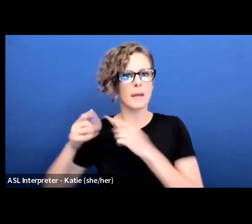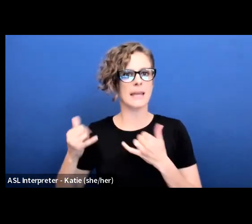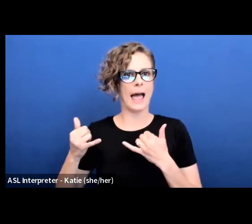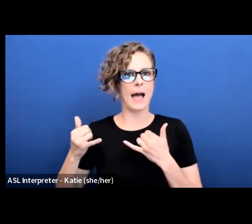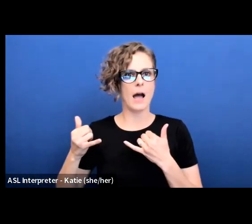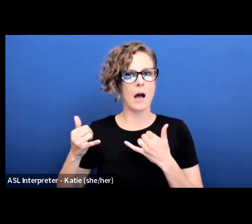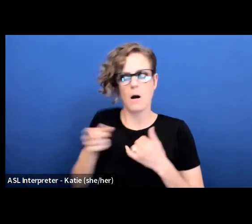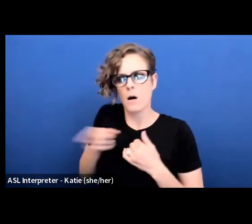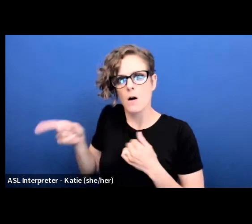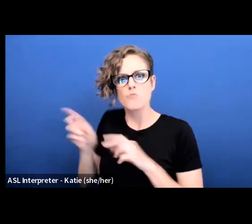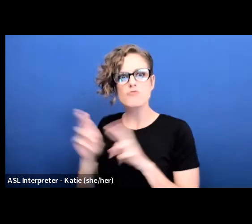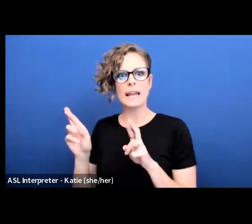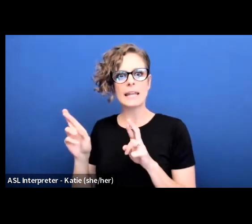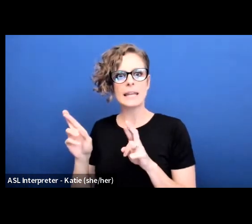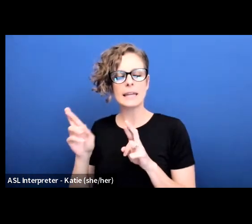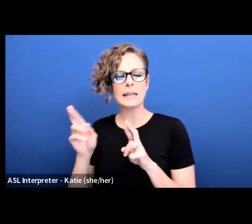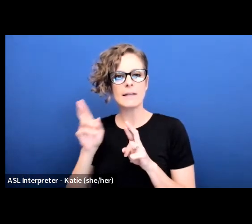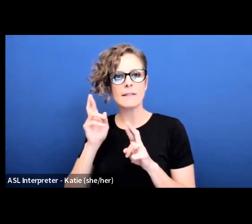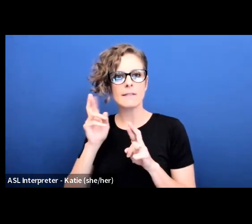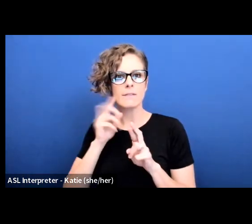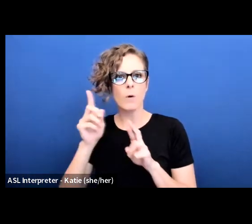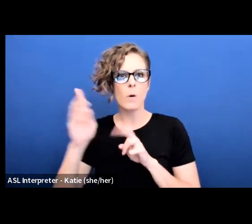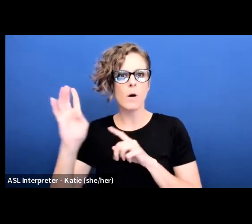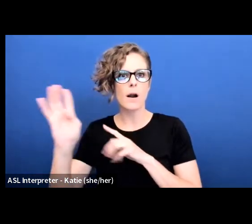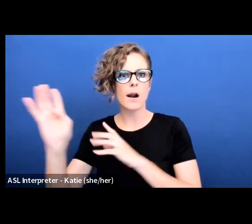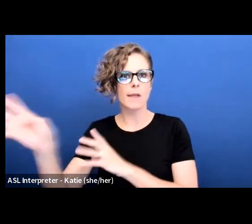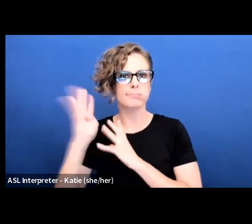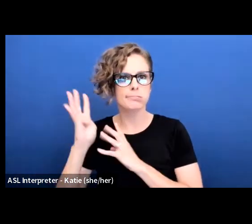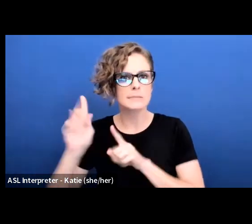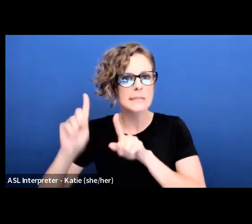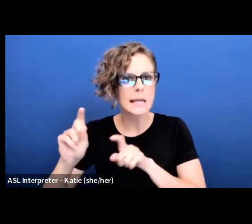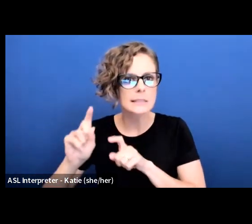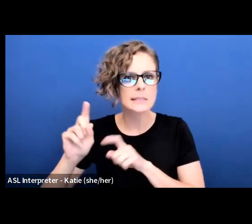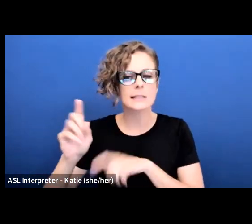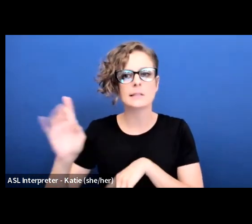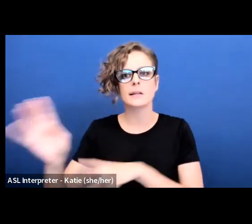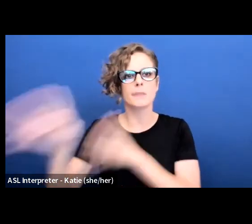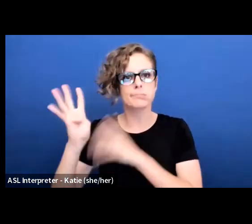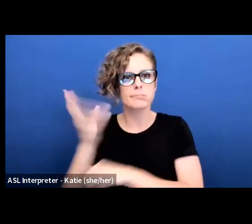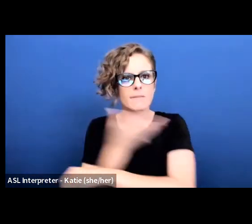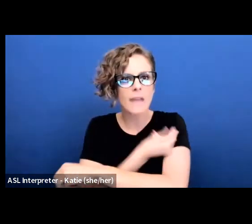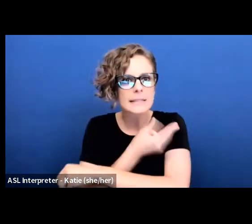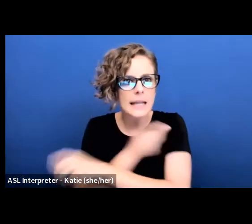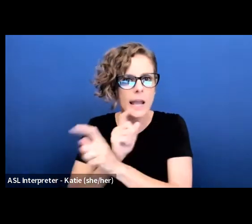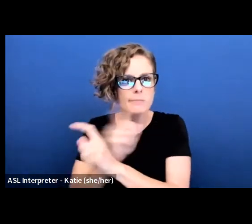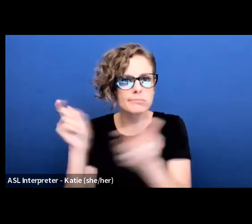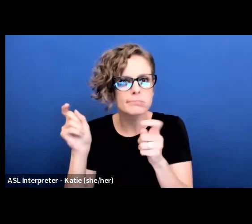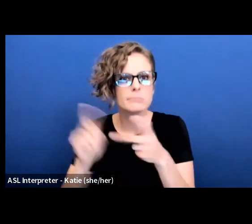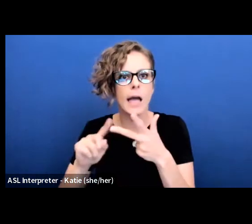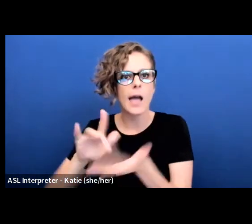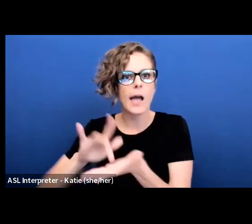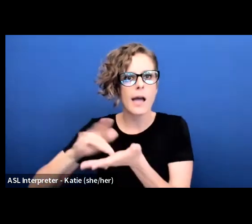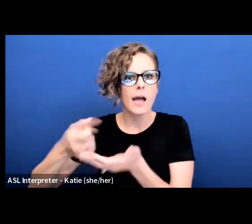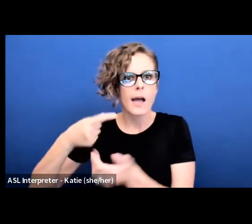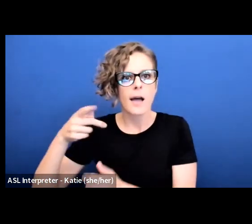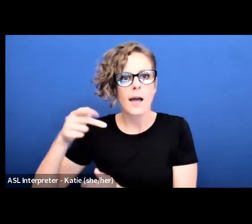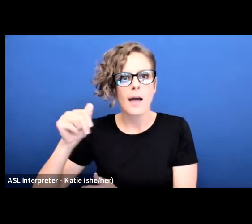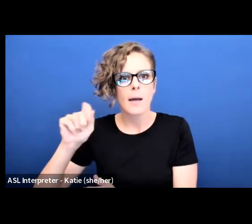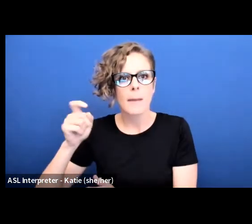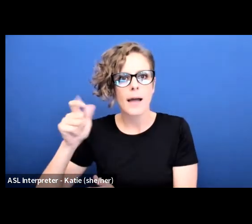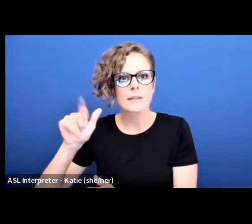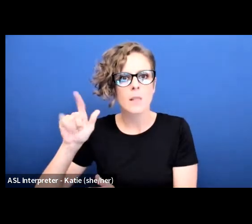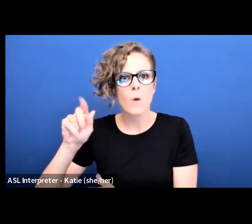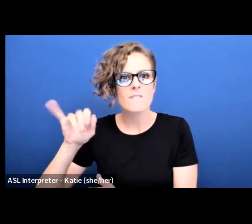and vaccinate and prescribe Paxlovid. And I'm not convinced, I'm not talking about our larger systems, our FQHCs,